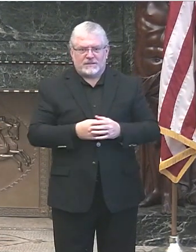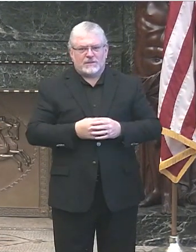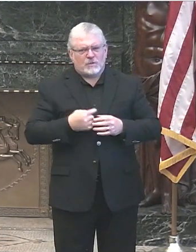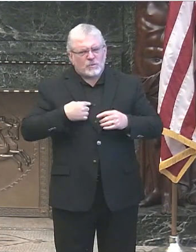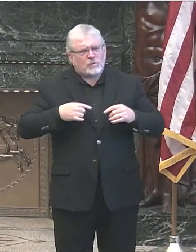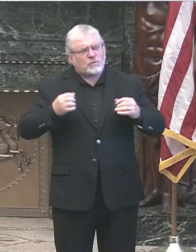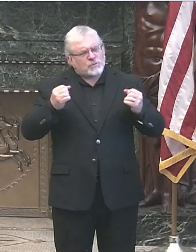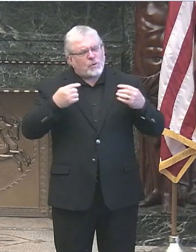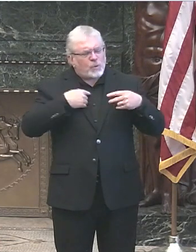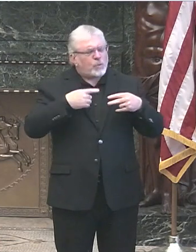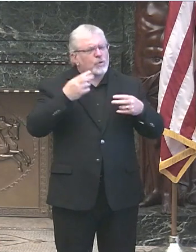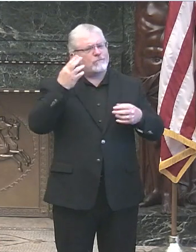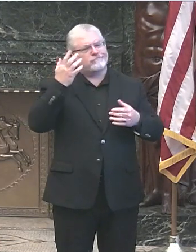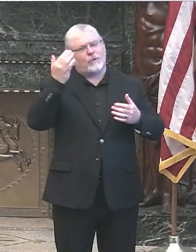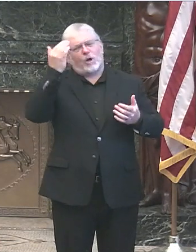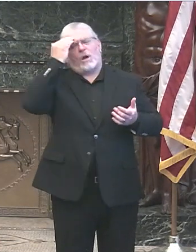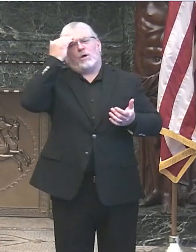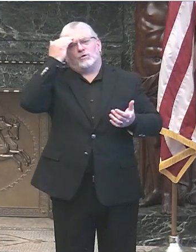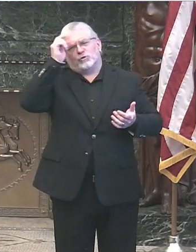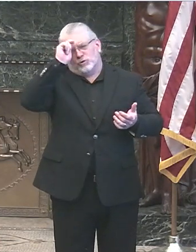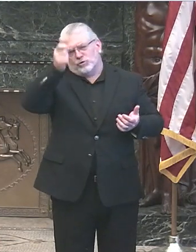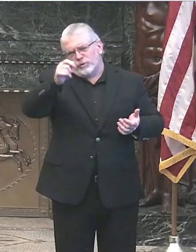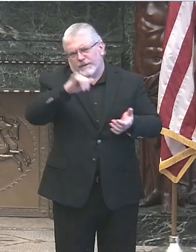think about it.